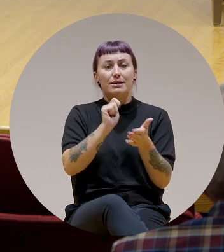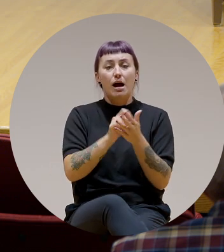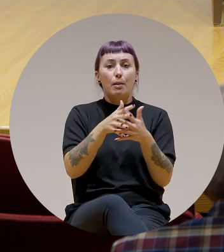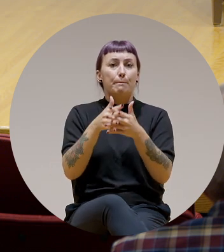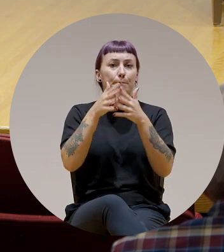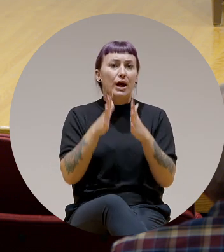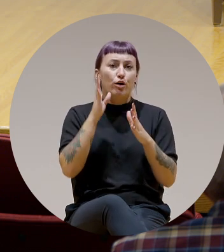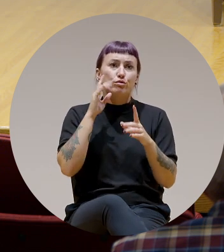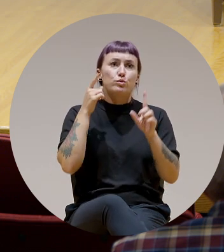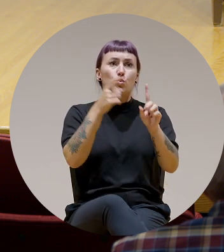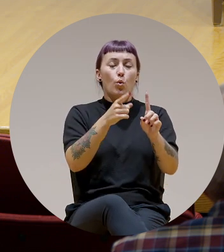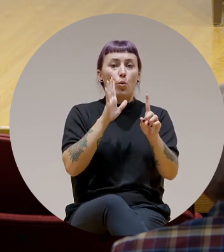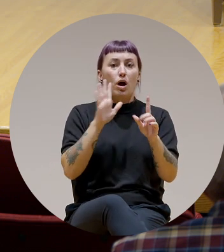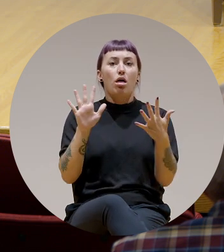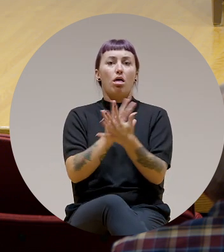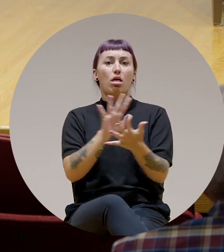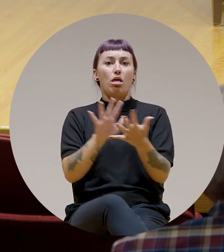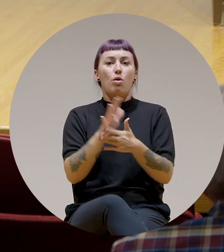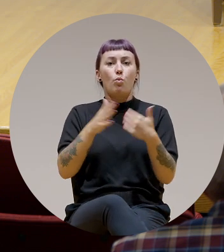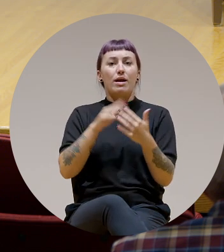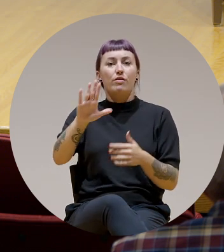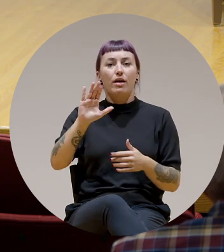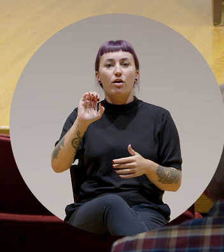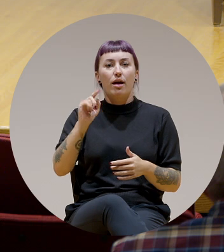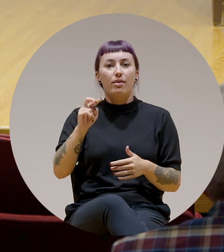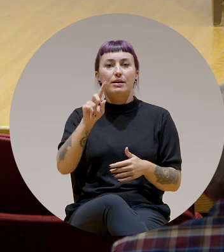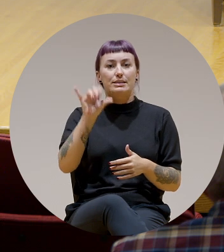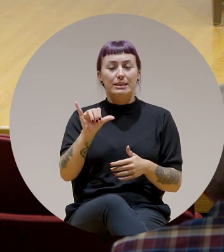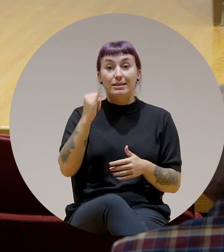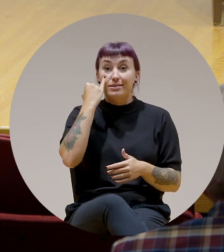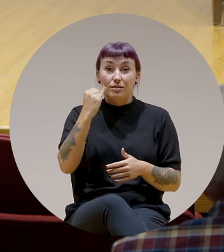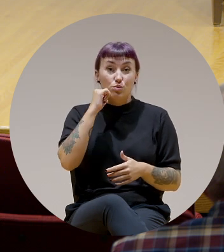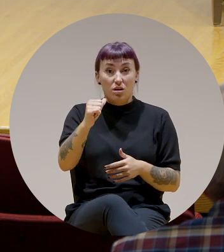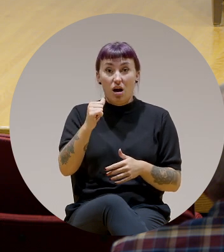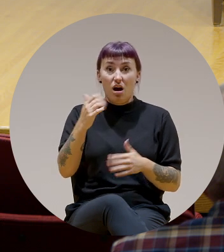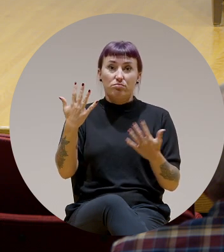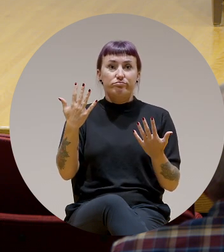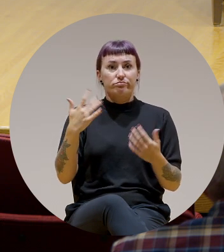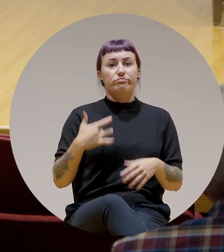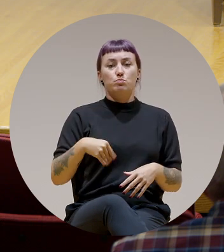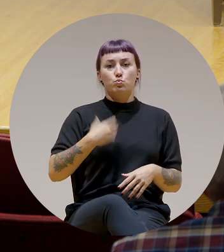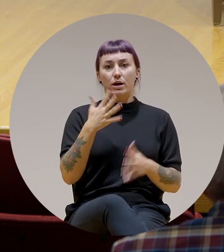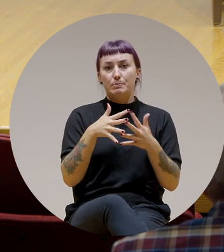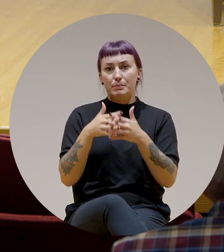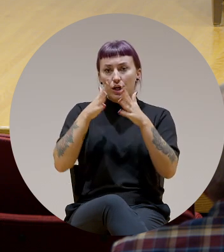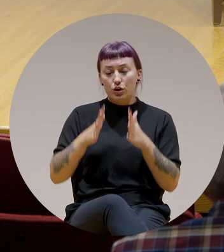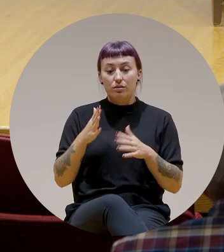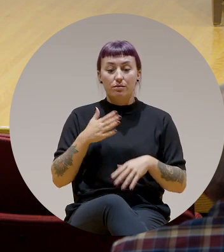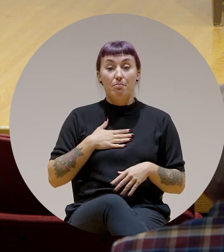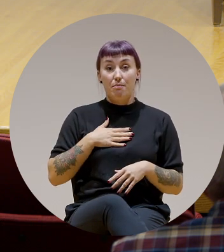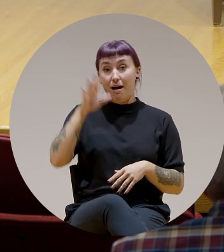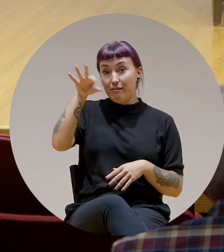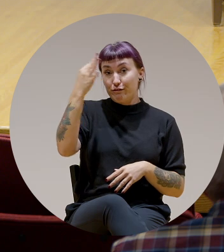Americans sought to downplay whatever their ethnicity was if it was not mainstream white American.